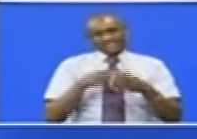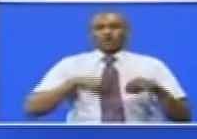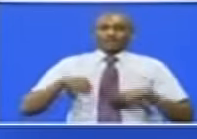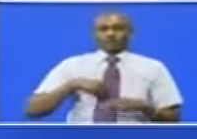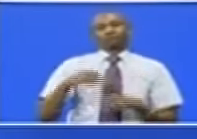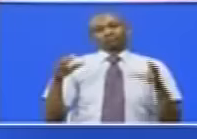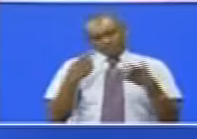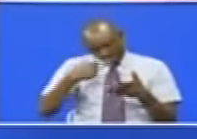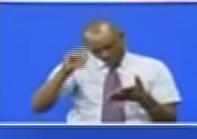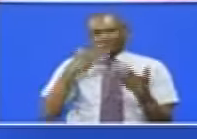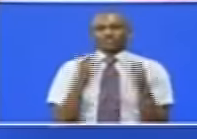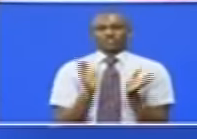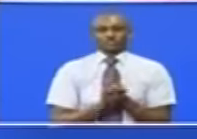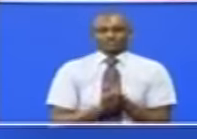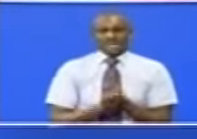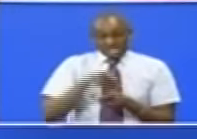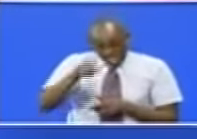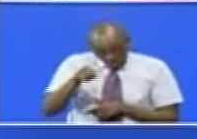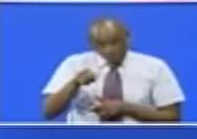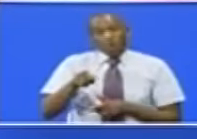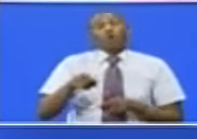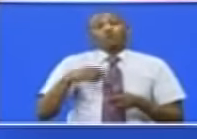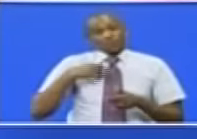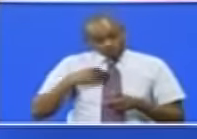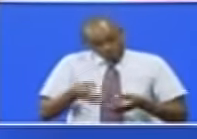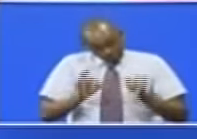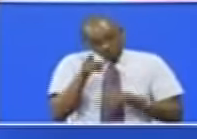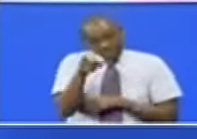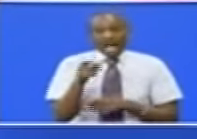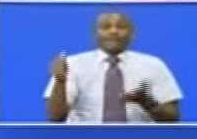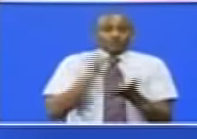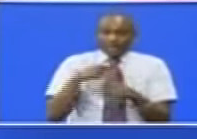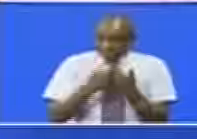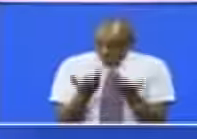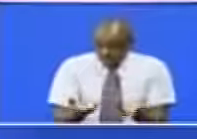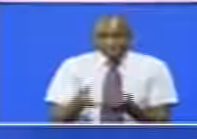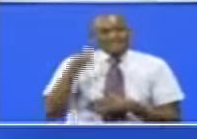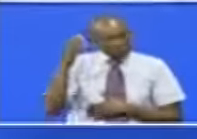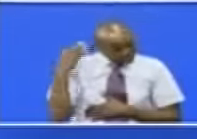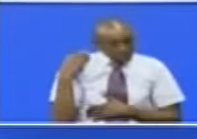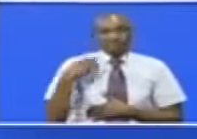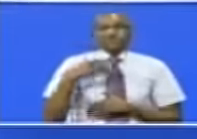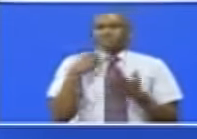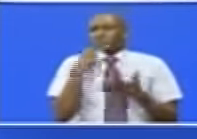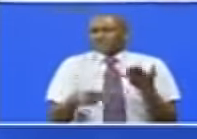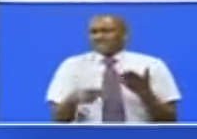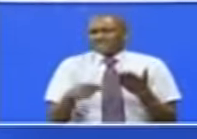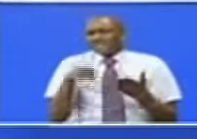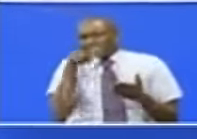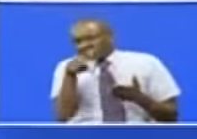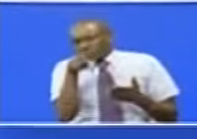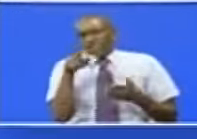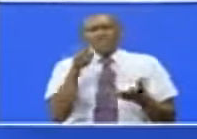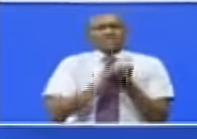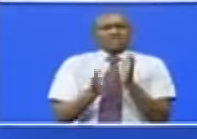Commission. Their formal appointment will fully constitute the commission, which was open to constitutional litigation since it was operating only